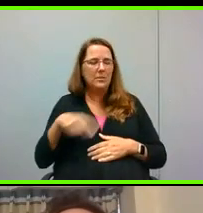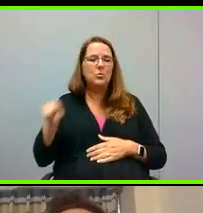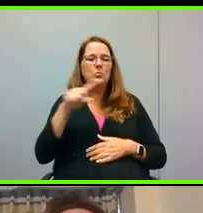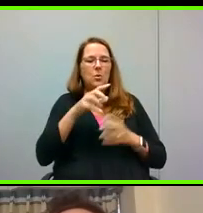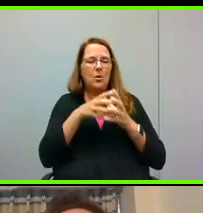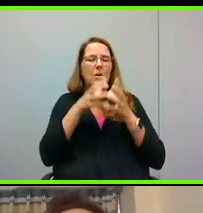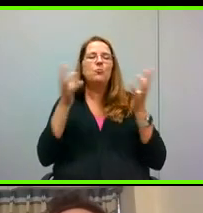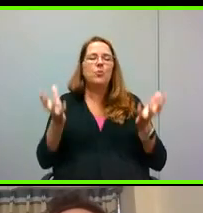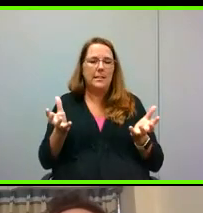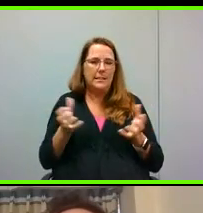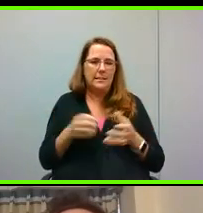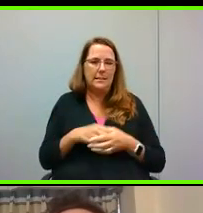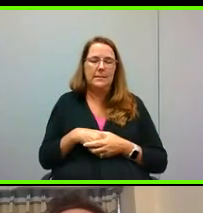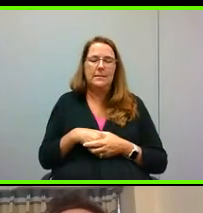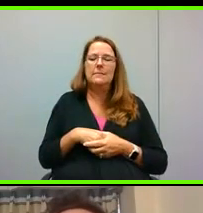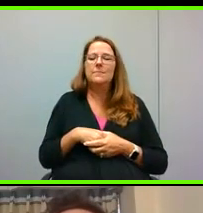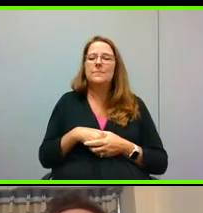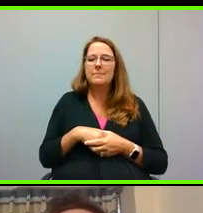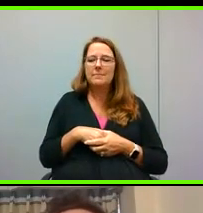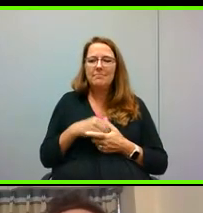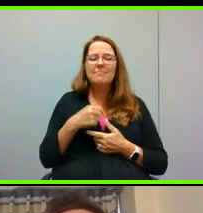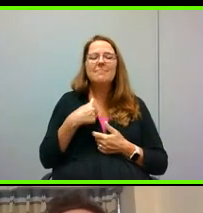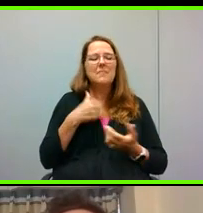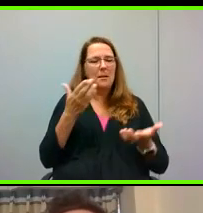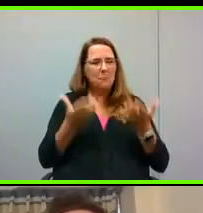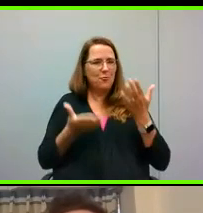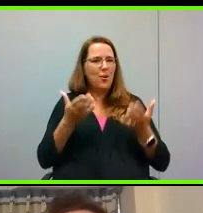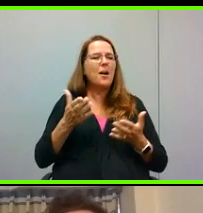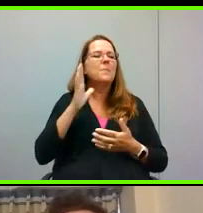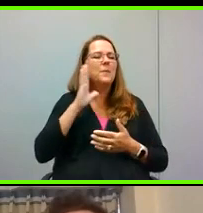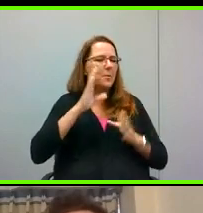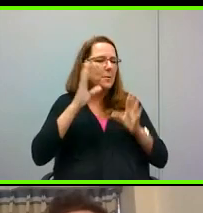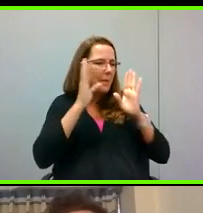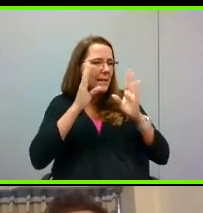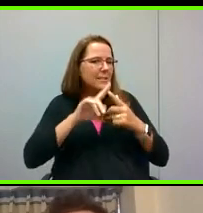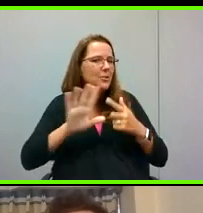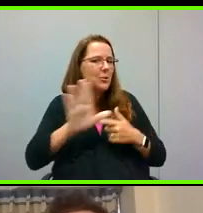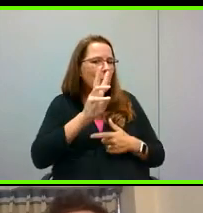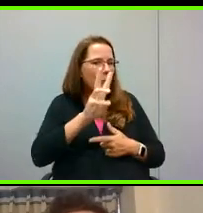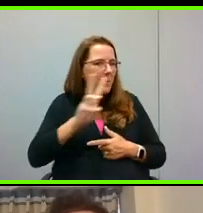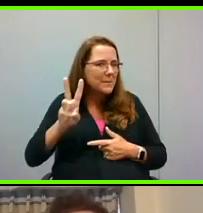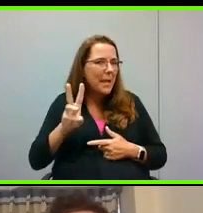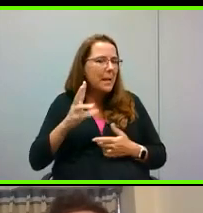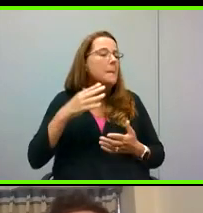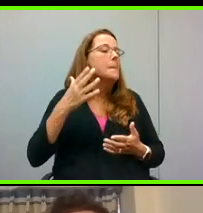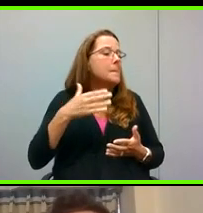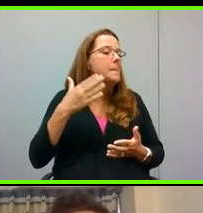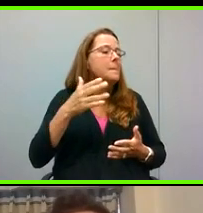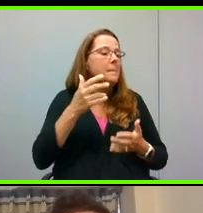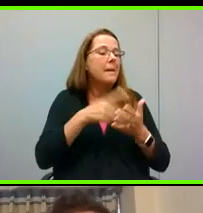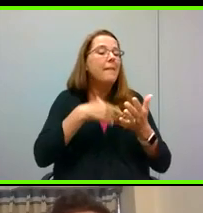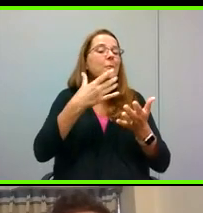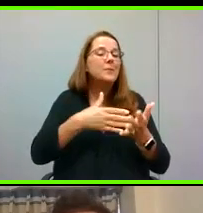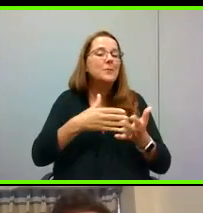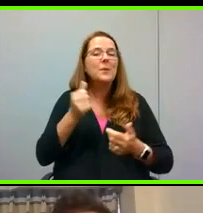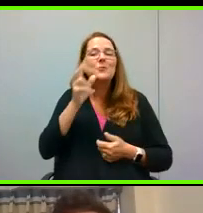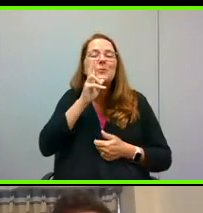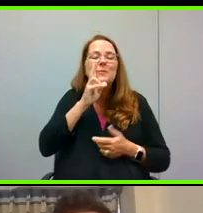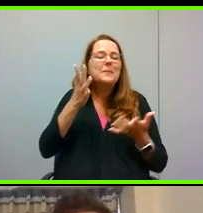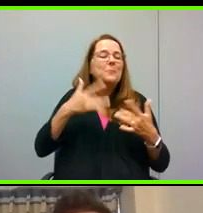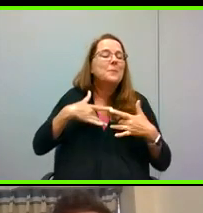I probably will be paying attention to your website every once in a while, just to see what you're up